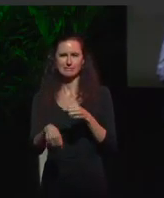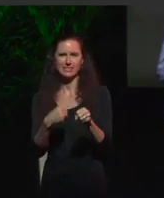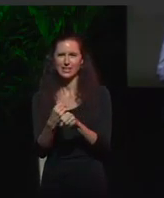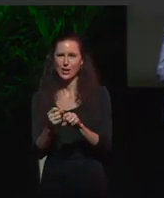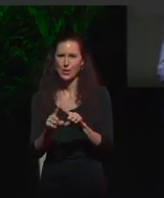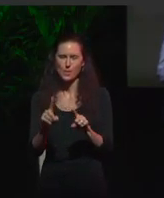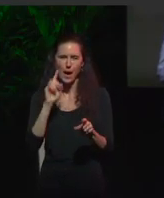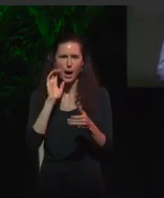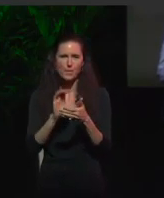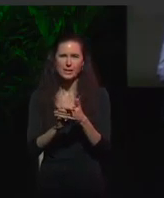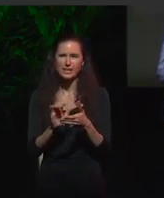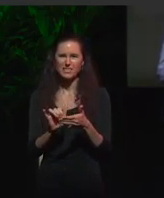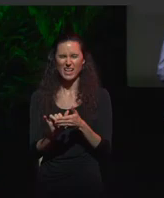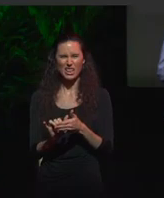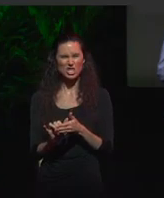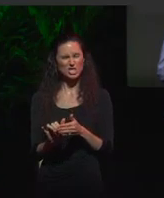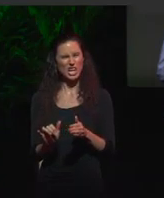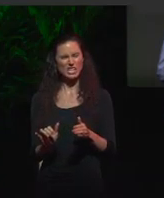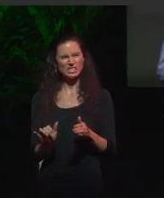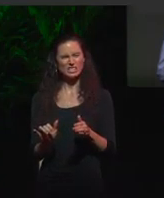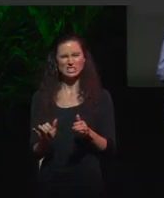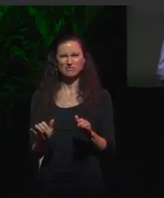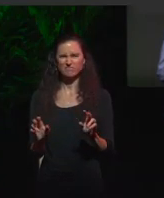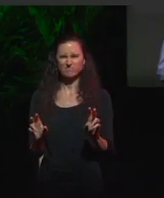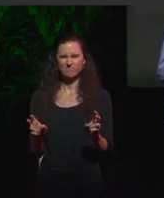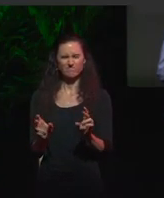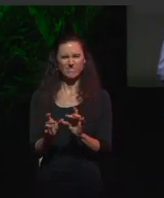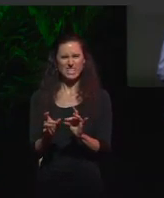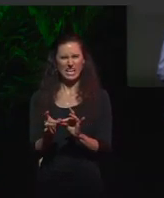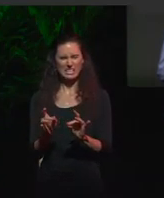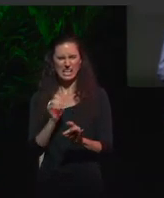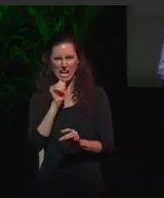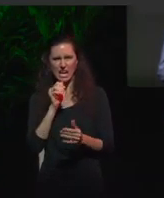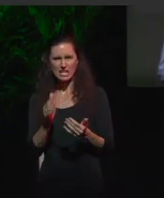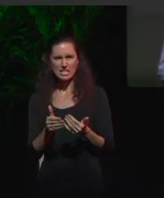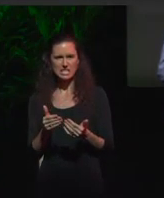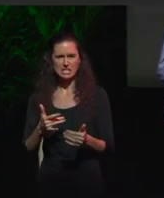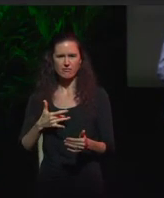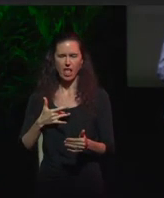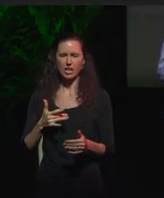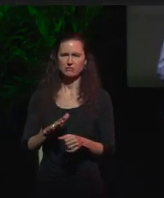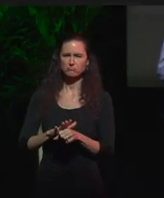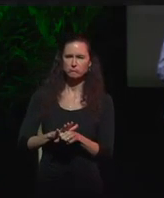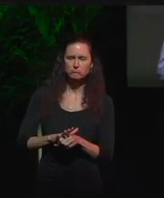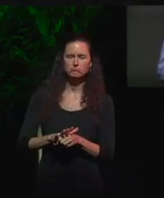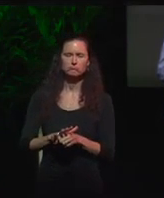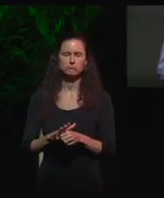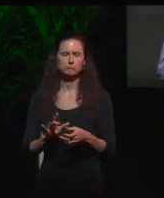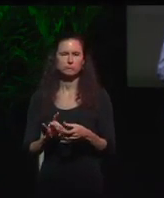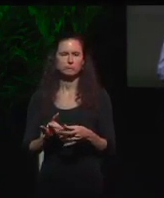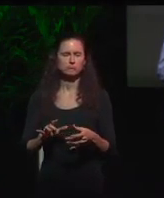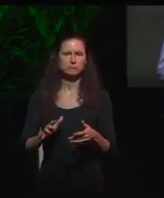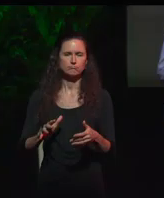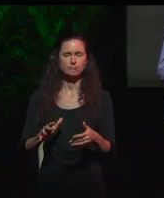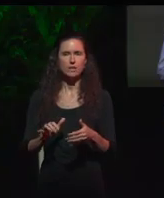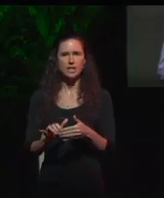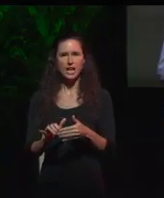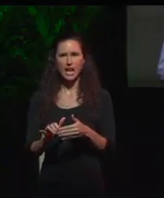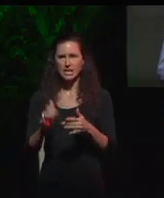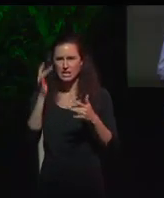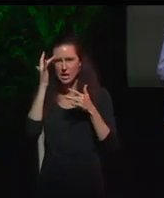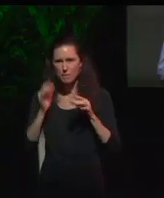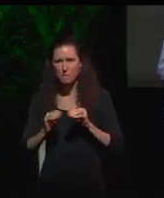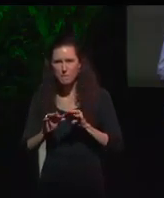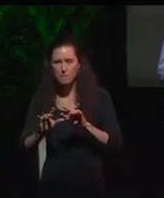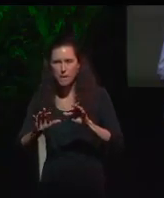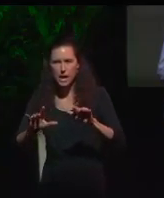an unsettling subtext and an unease or a dis-ease that the pandemic is bringing into